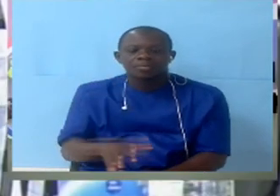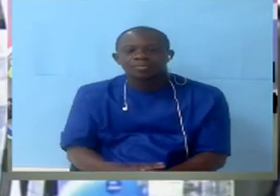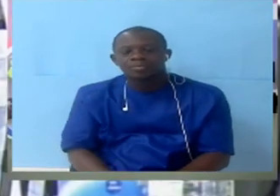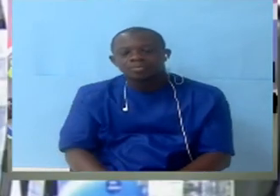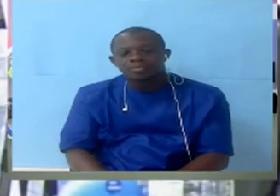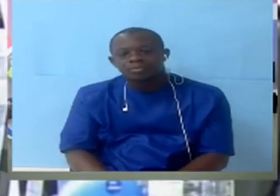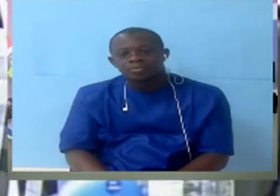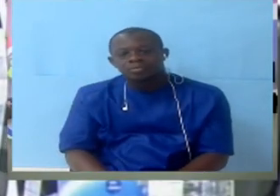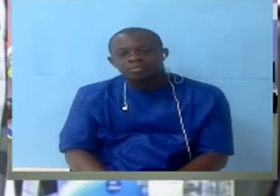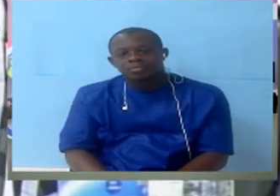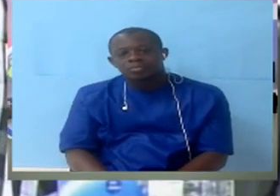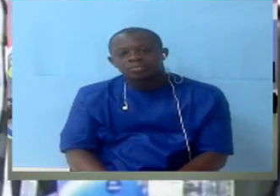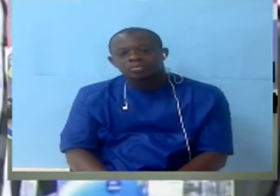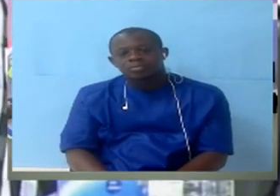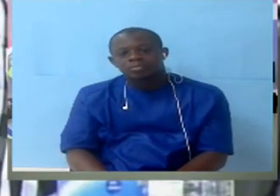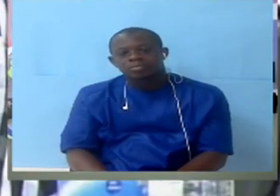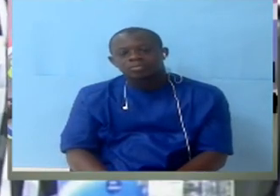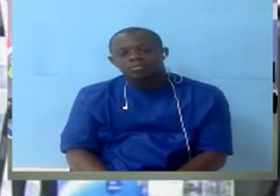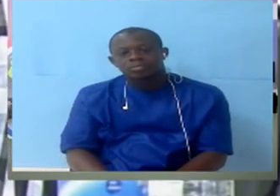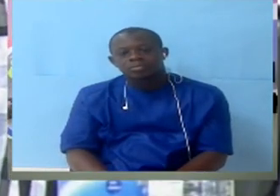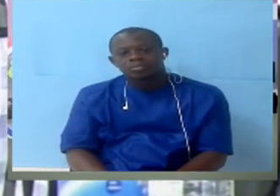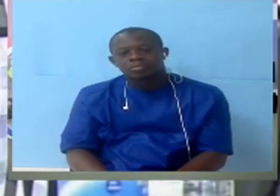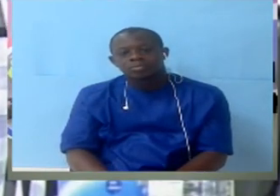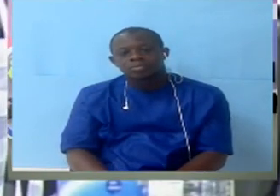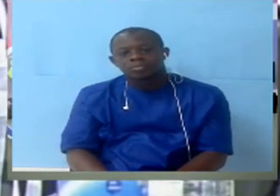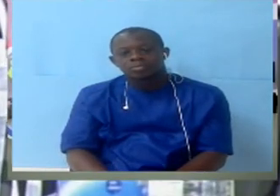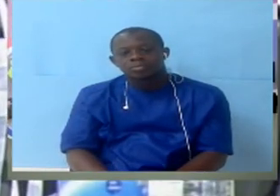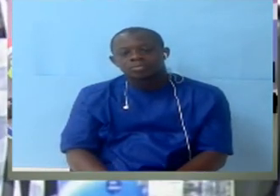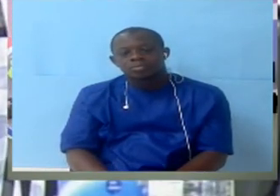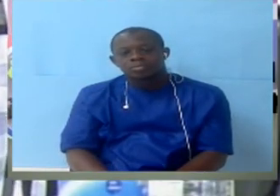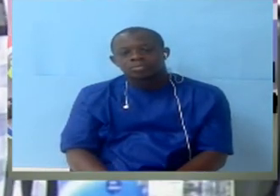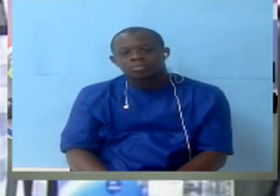NIA lo kordaro je. NIA ngaji bula around